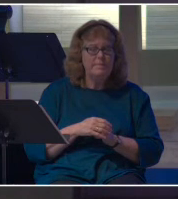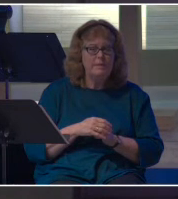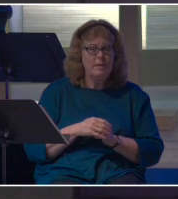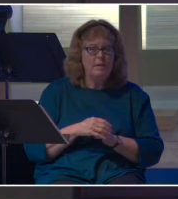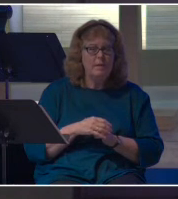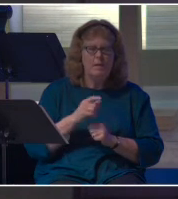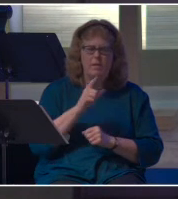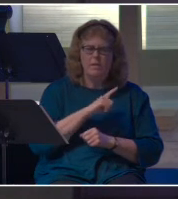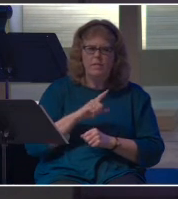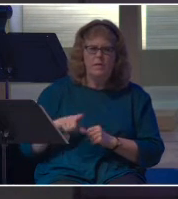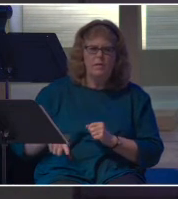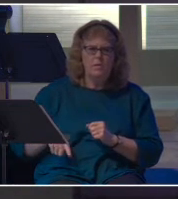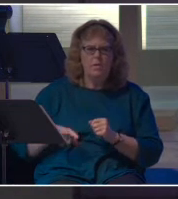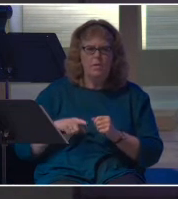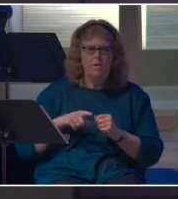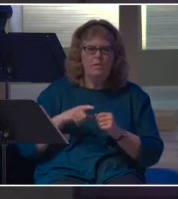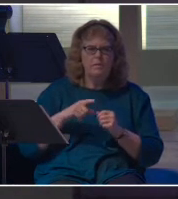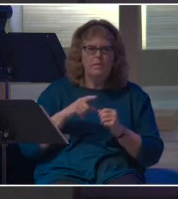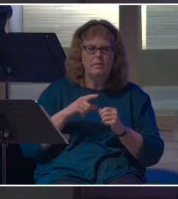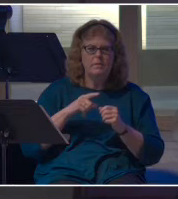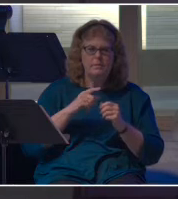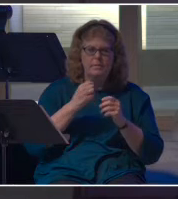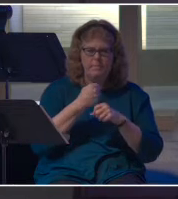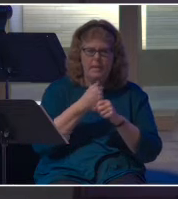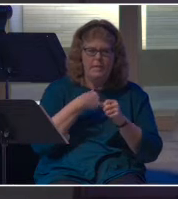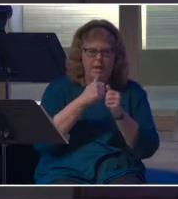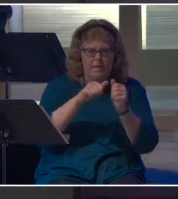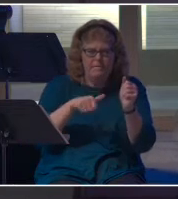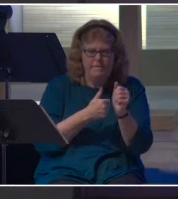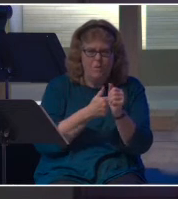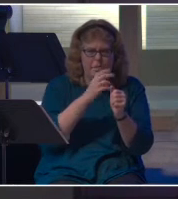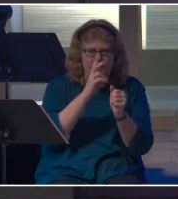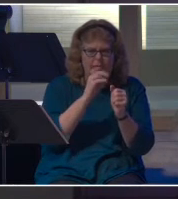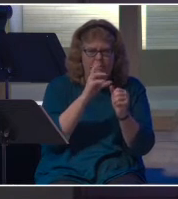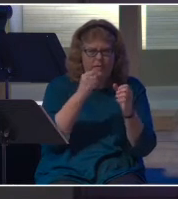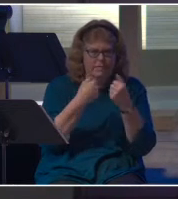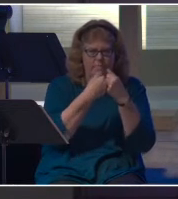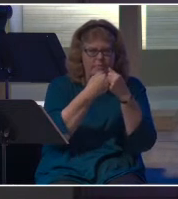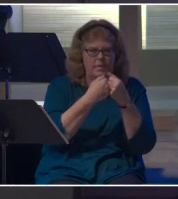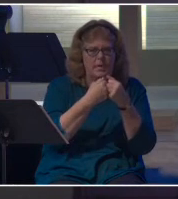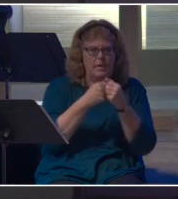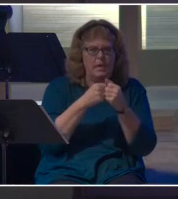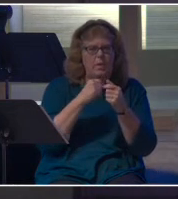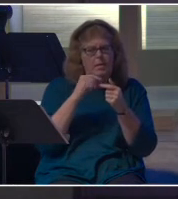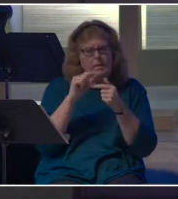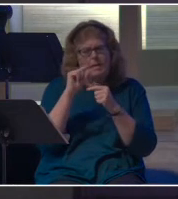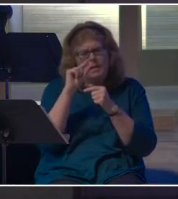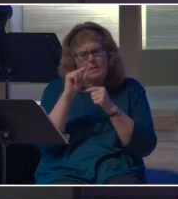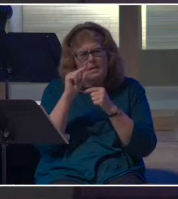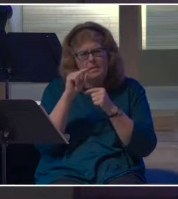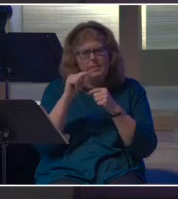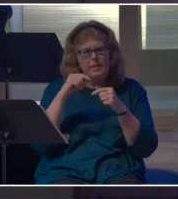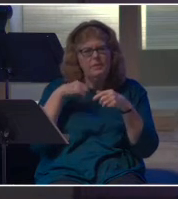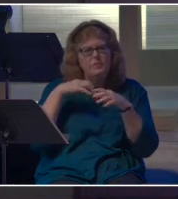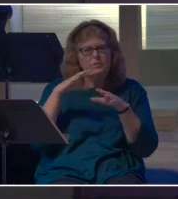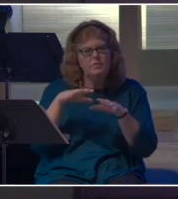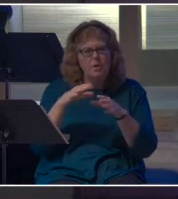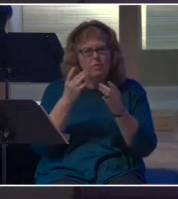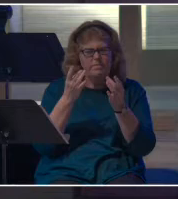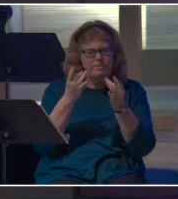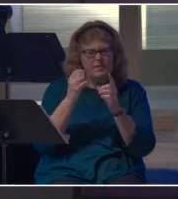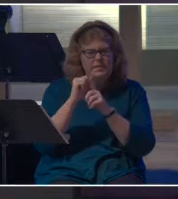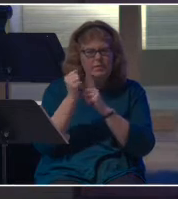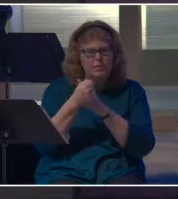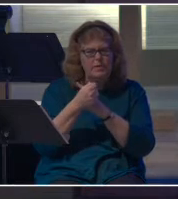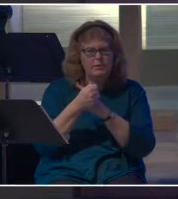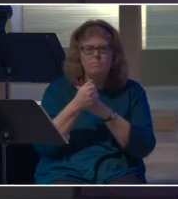The Lord avoided me from a 70-car pileup. And when I did get into a little bit of a sticky situation,